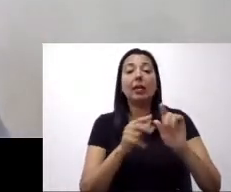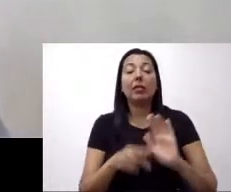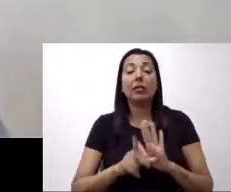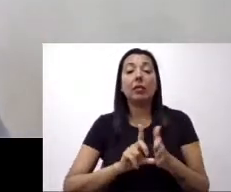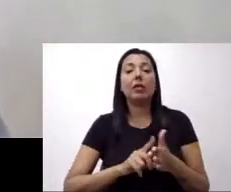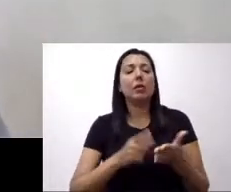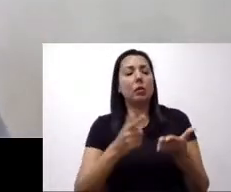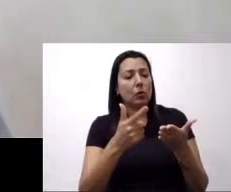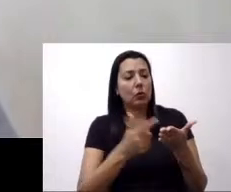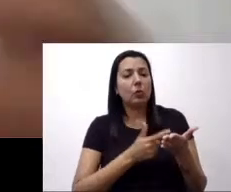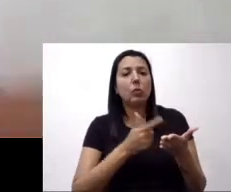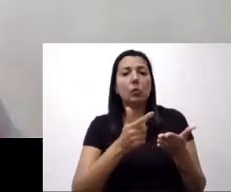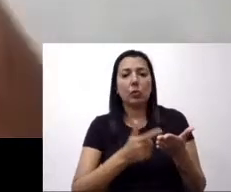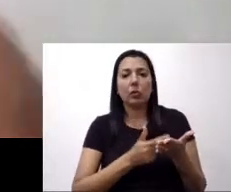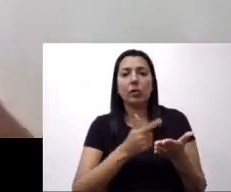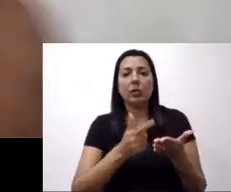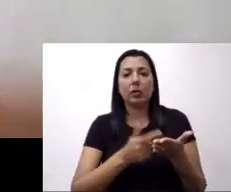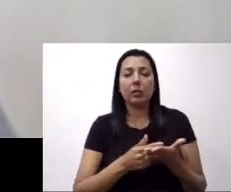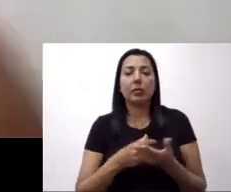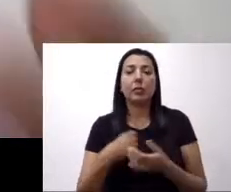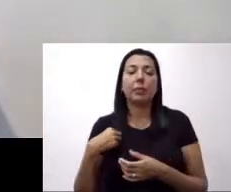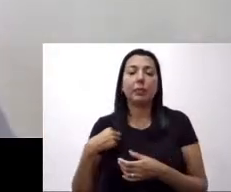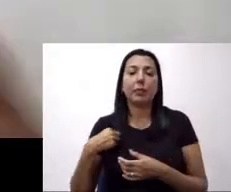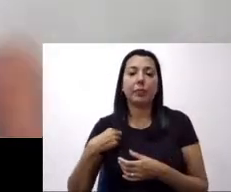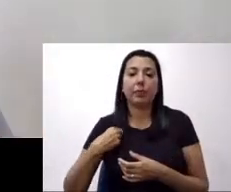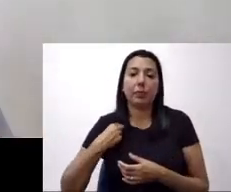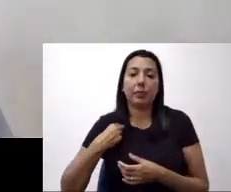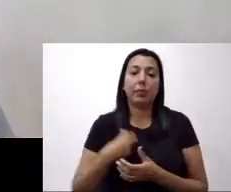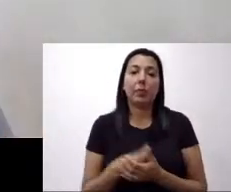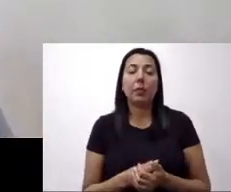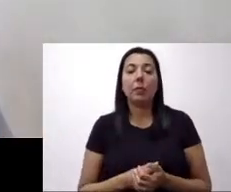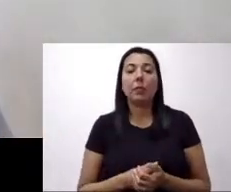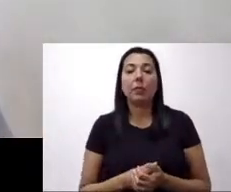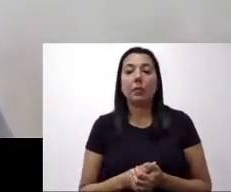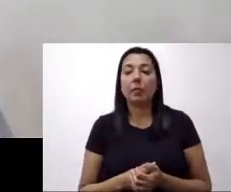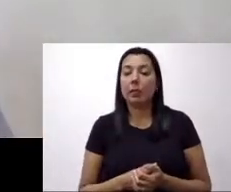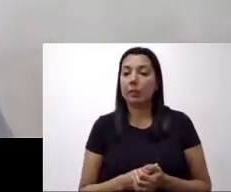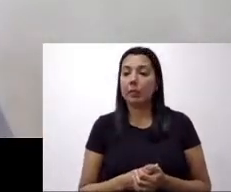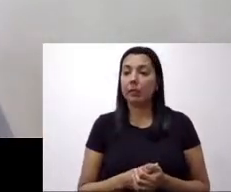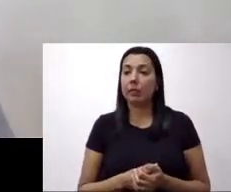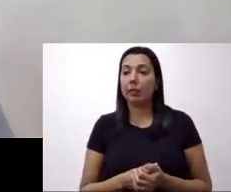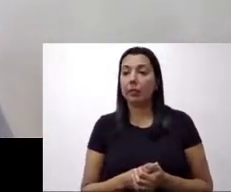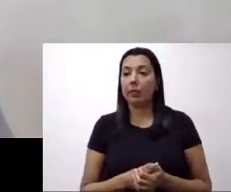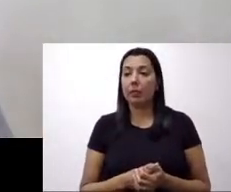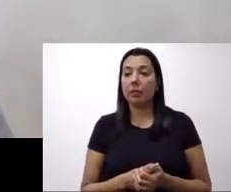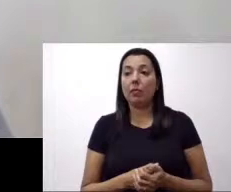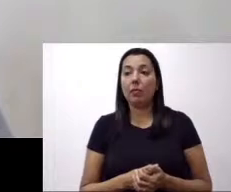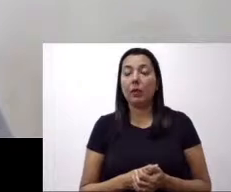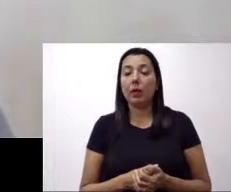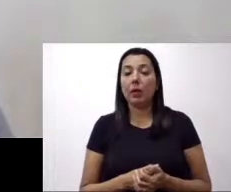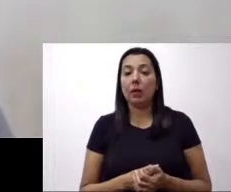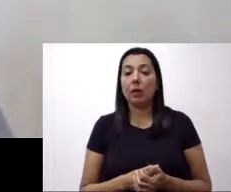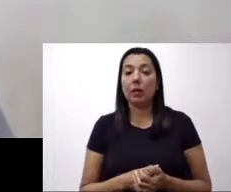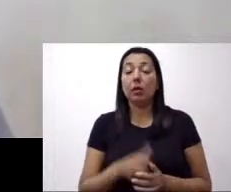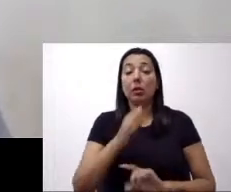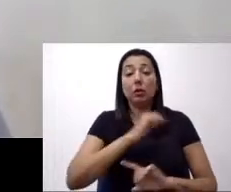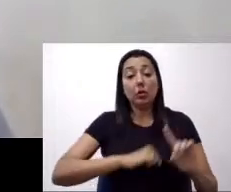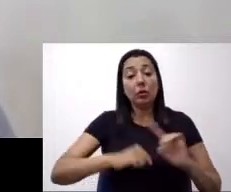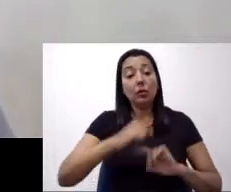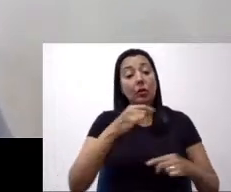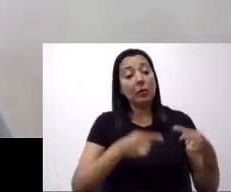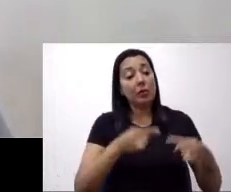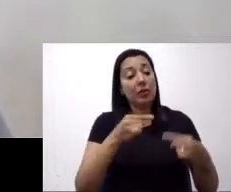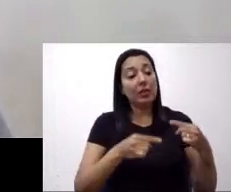the webinar, the book Political Sociology of Public Action, is available to be downloaded for